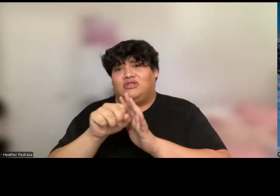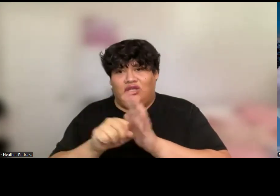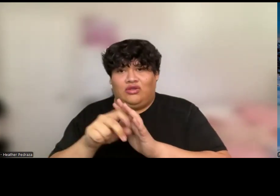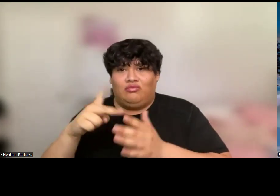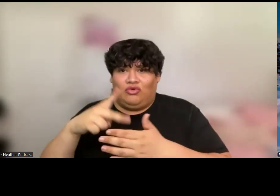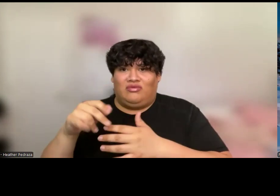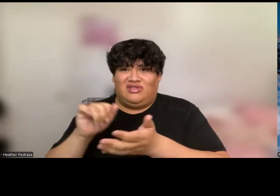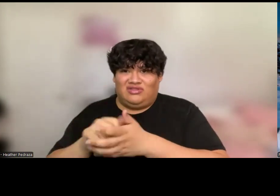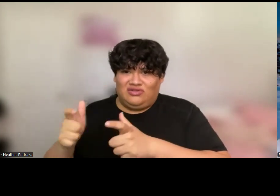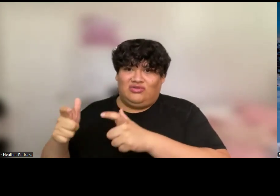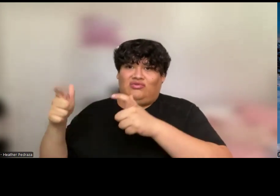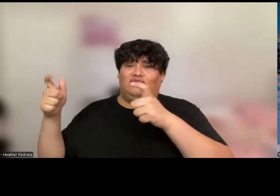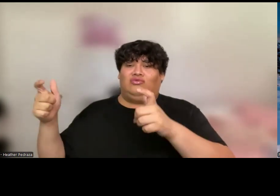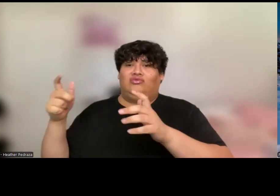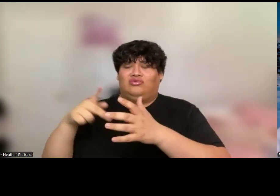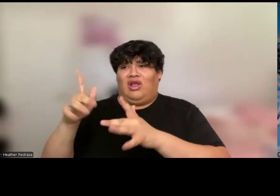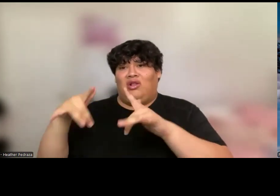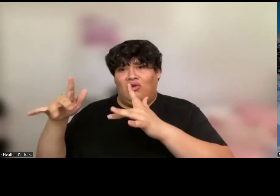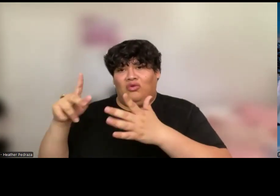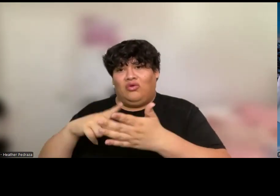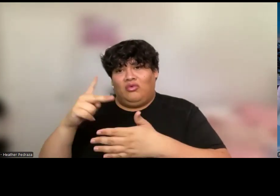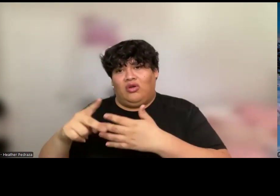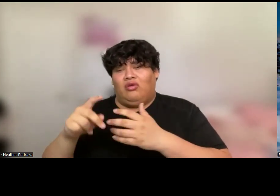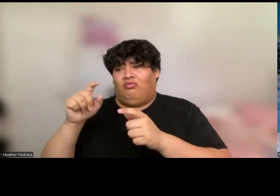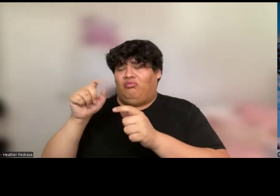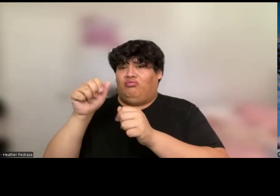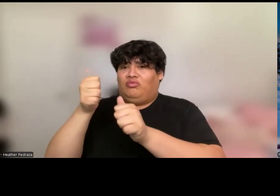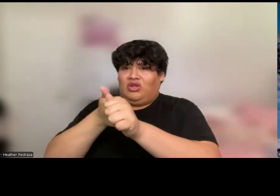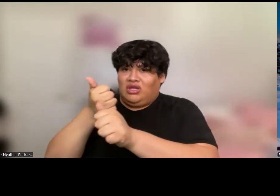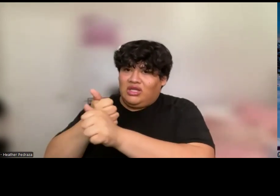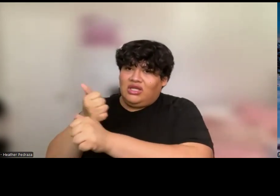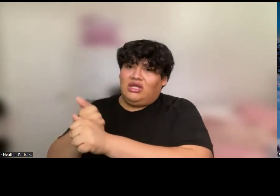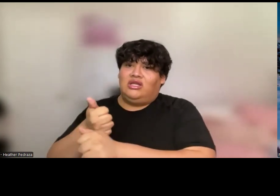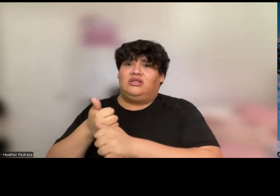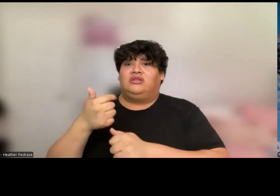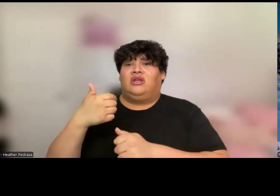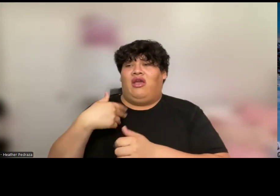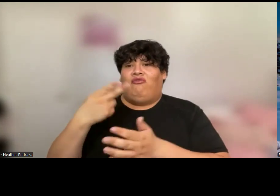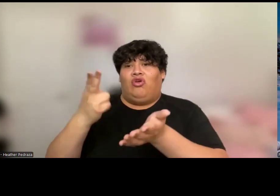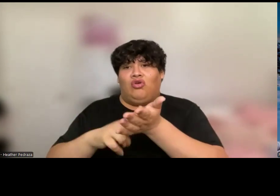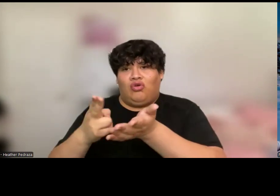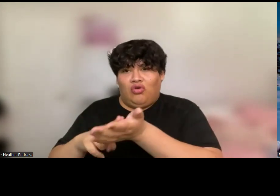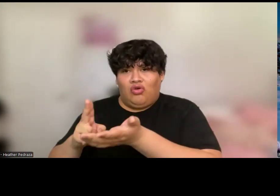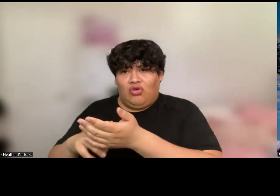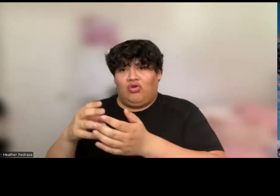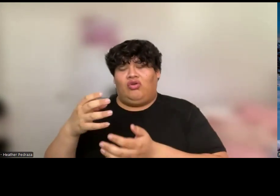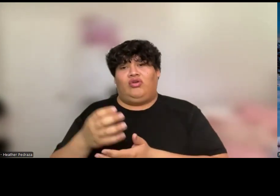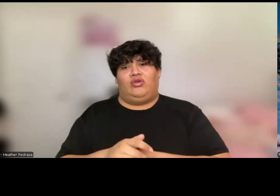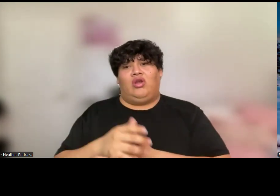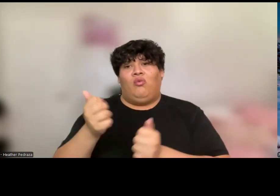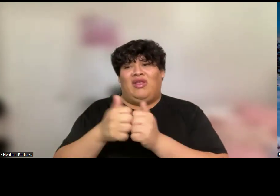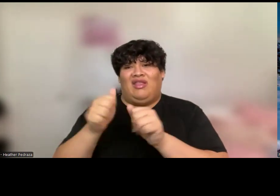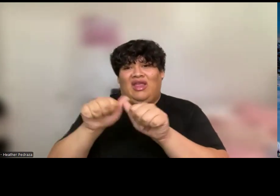that network of local programs, each of those are administered through a contract with their area agency